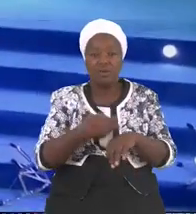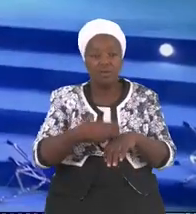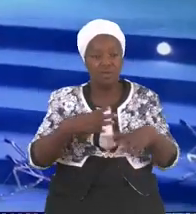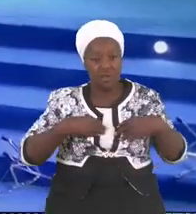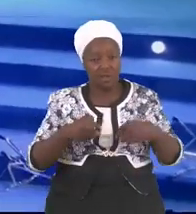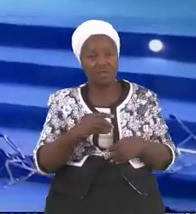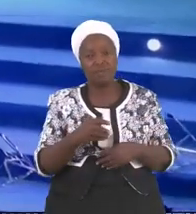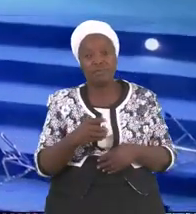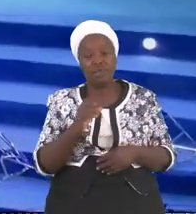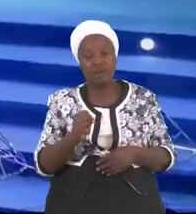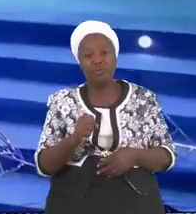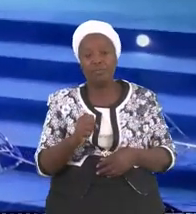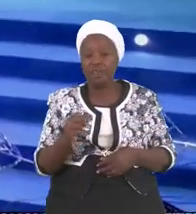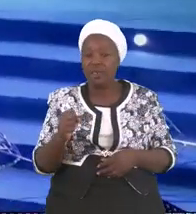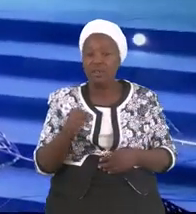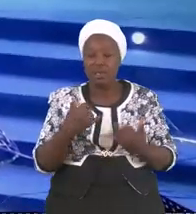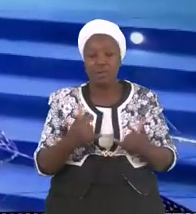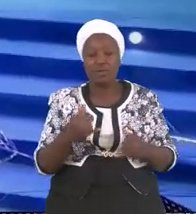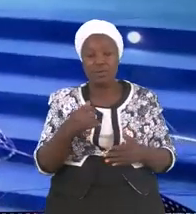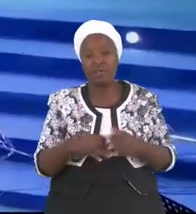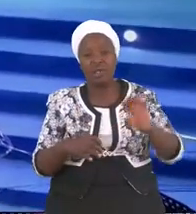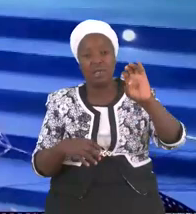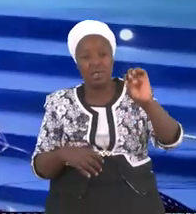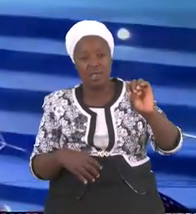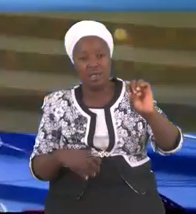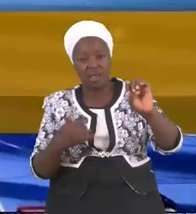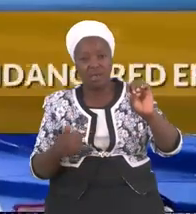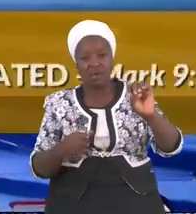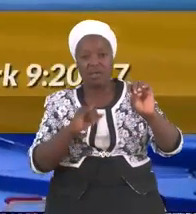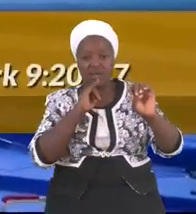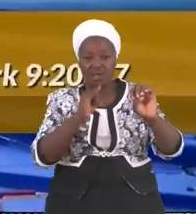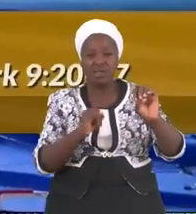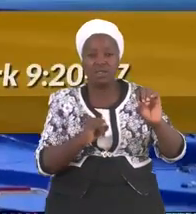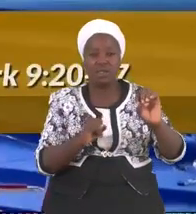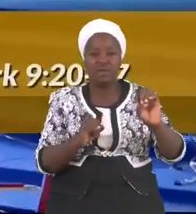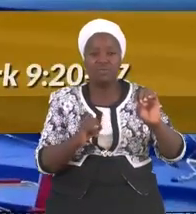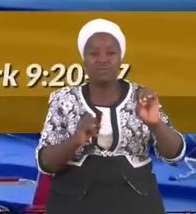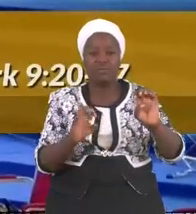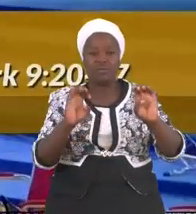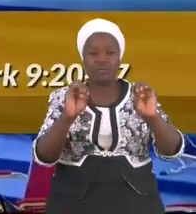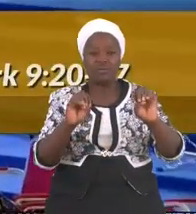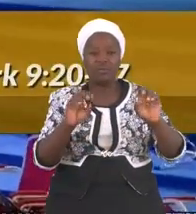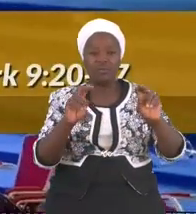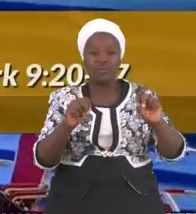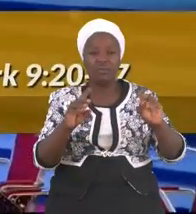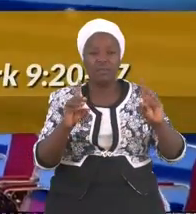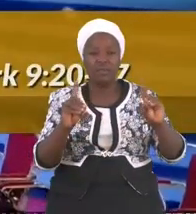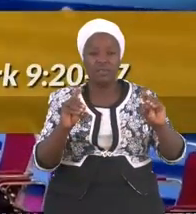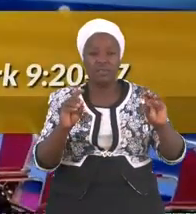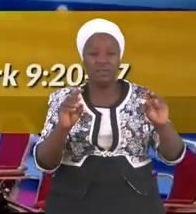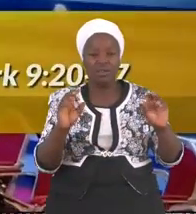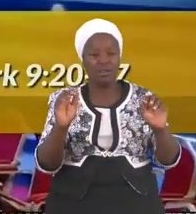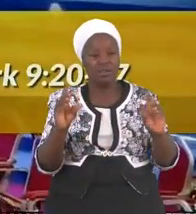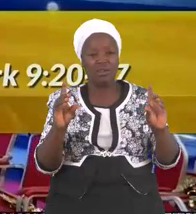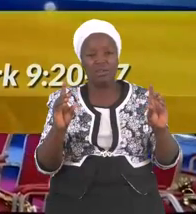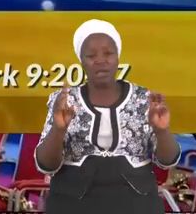now. That is E, endangered epileptics emancipated. An